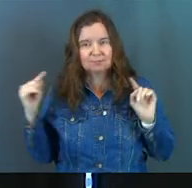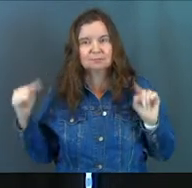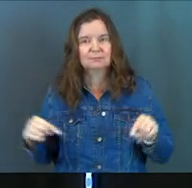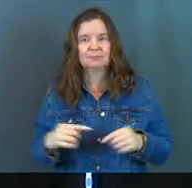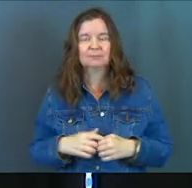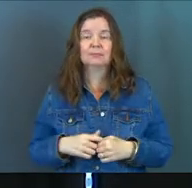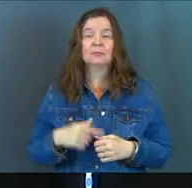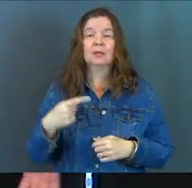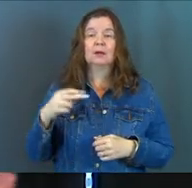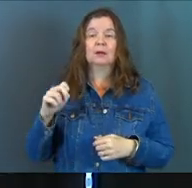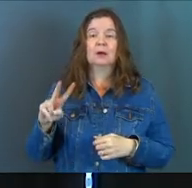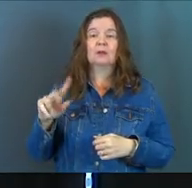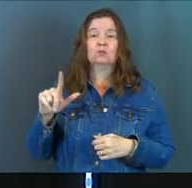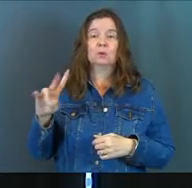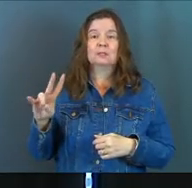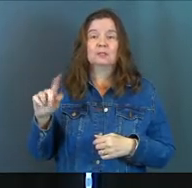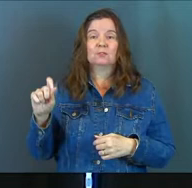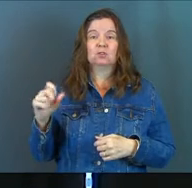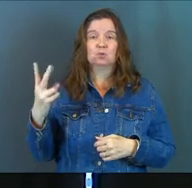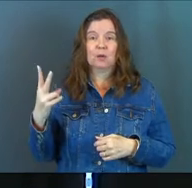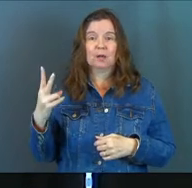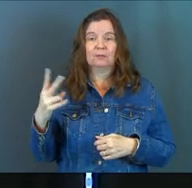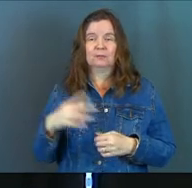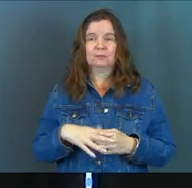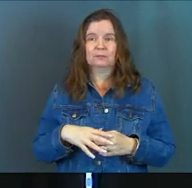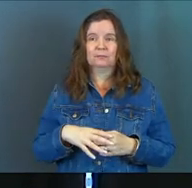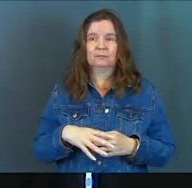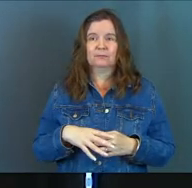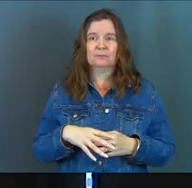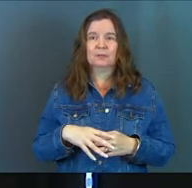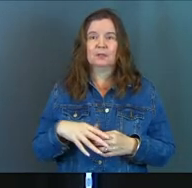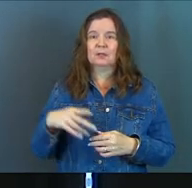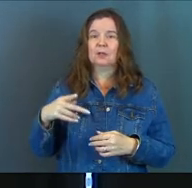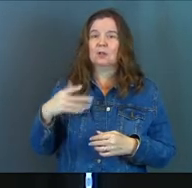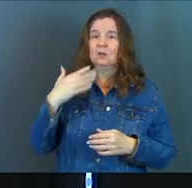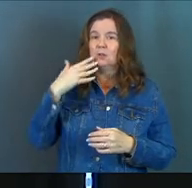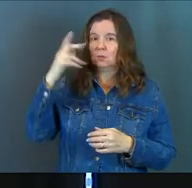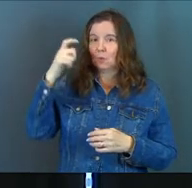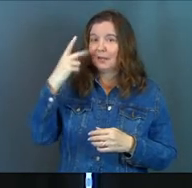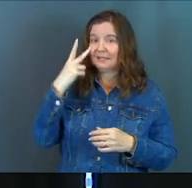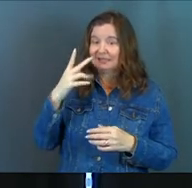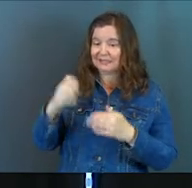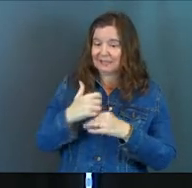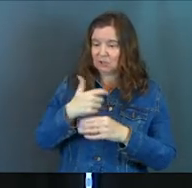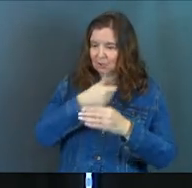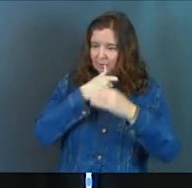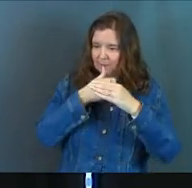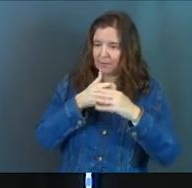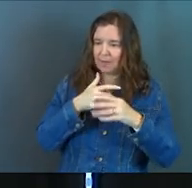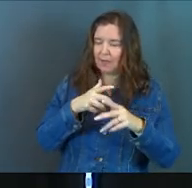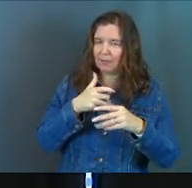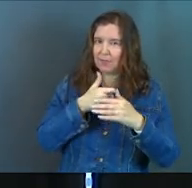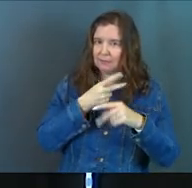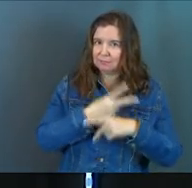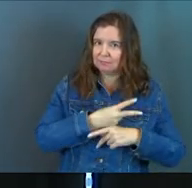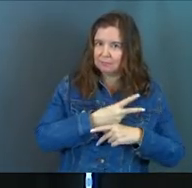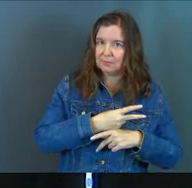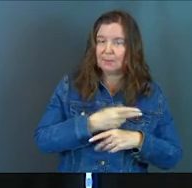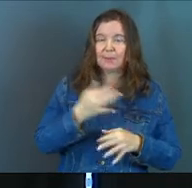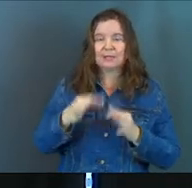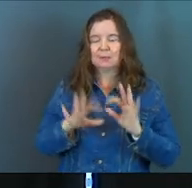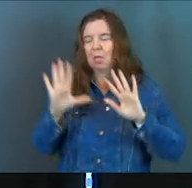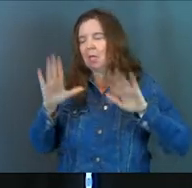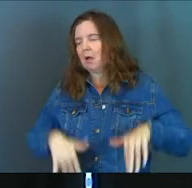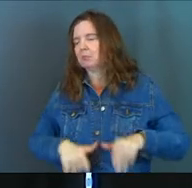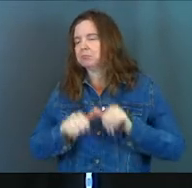Proverbs 27:12, the prudent see danger and they take refuge, but the simple keep going and they pay the penalty. This